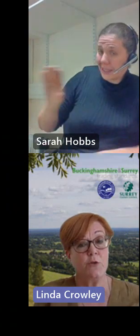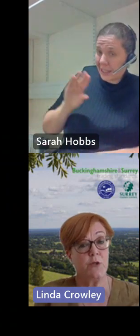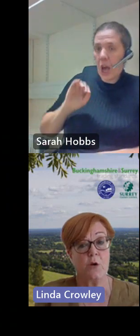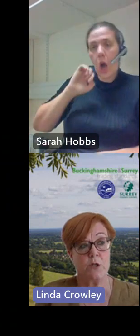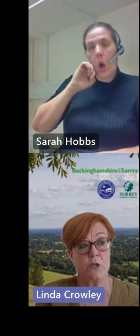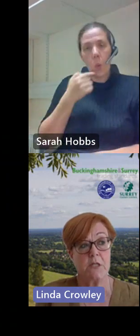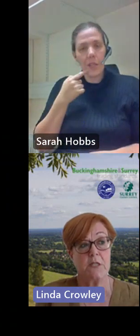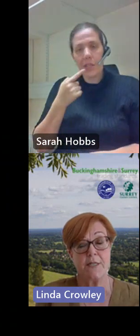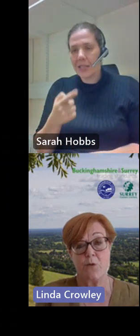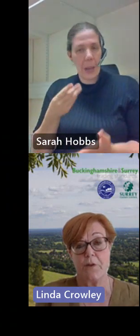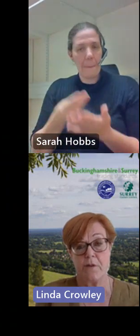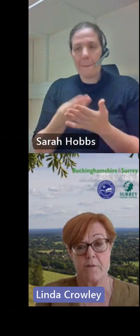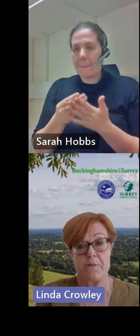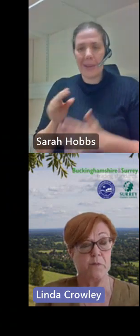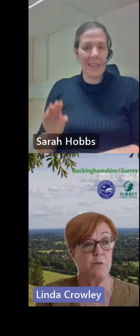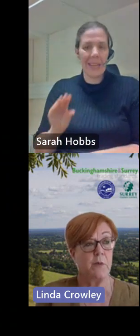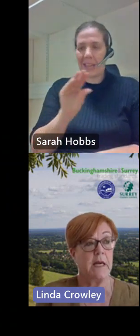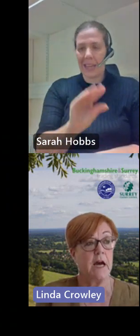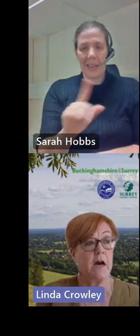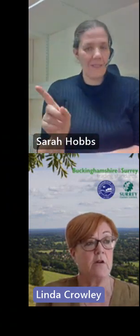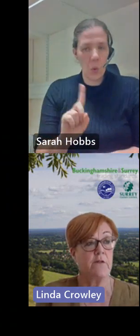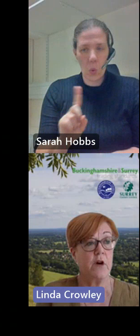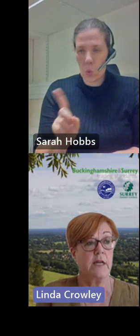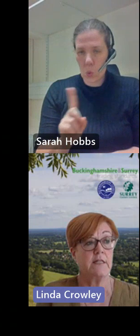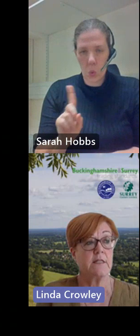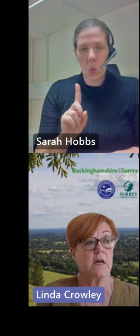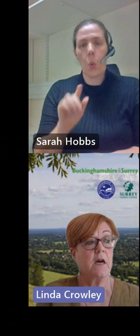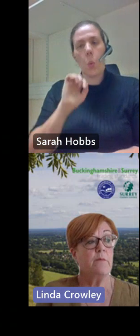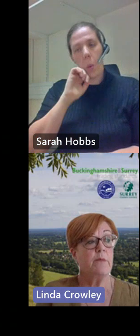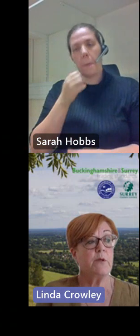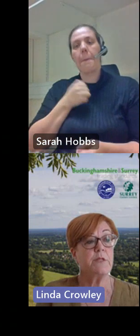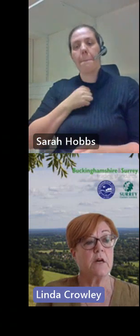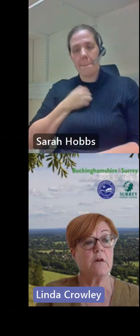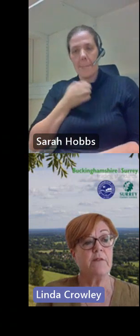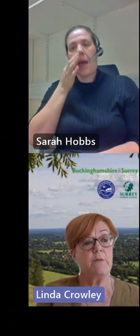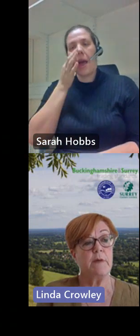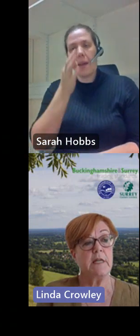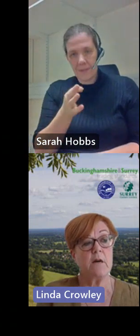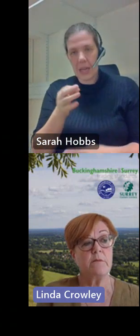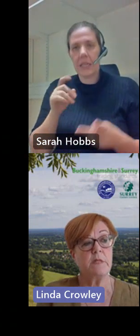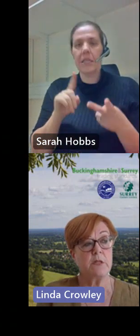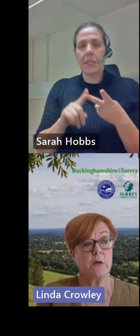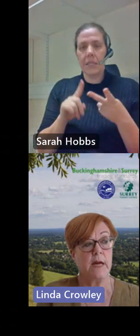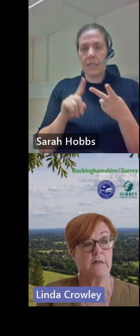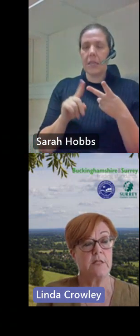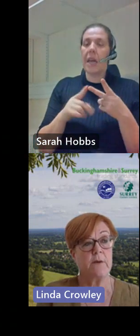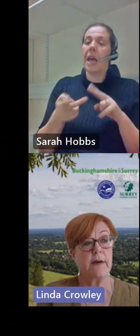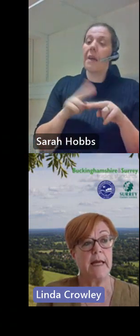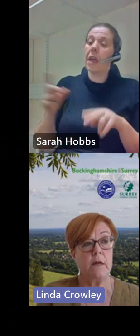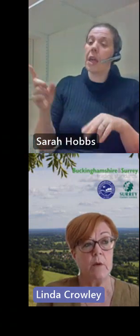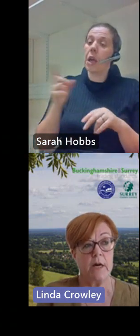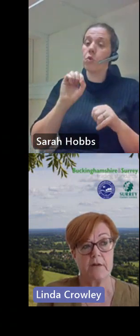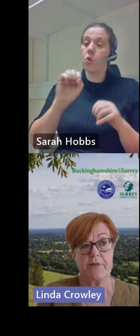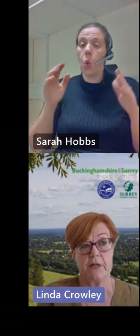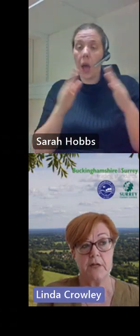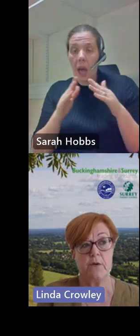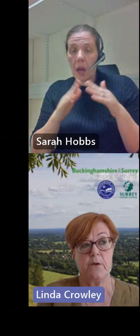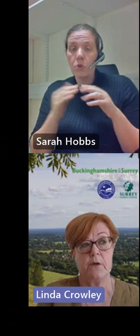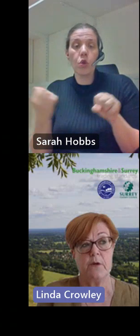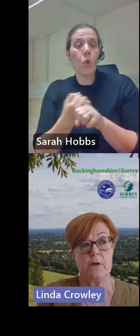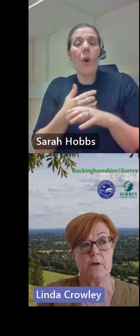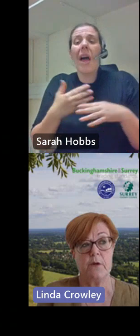suggest you don't deal with them, would be our advice. But also, if anybody comes to your house to do any work